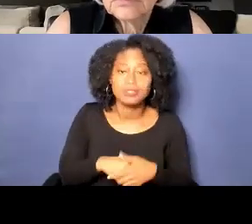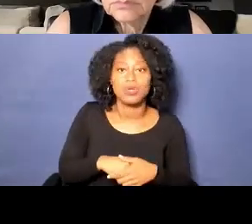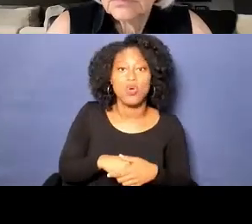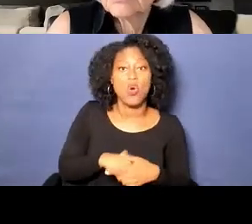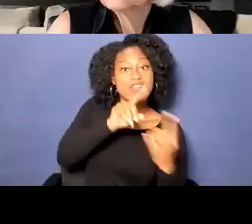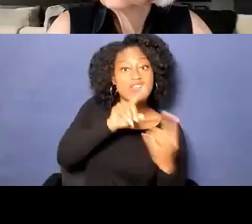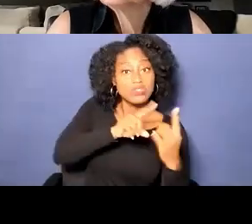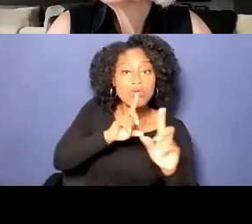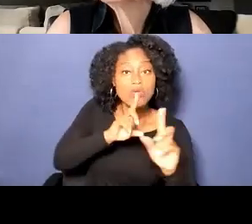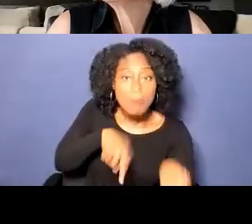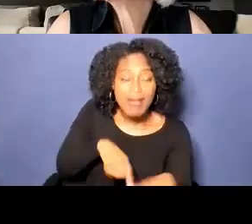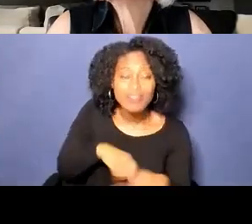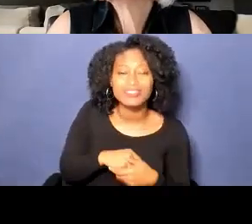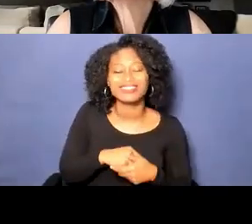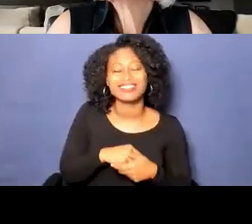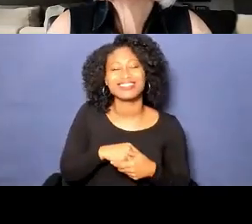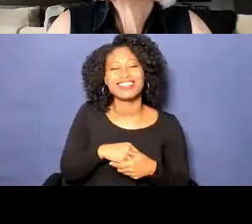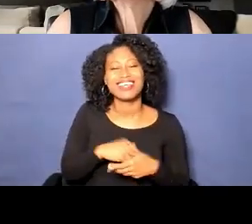line of